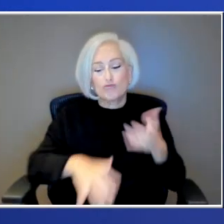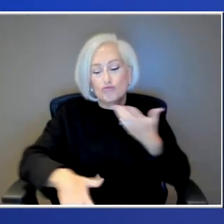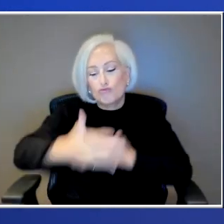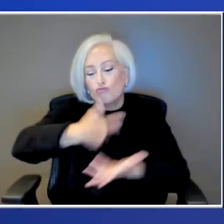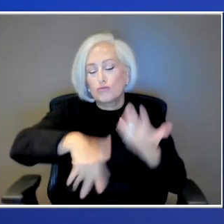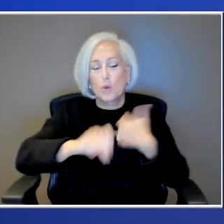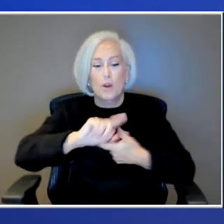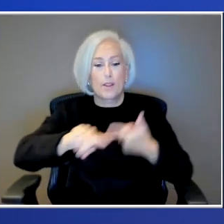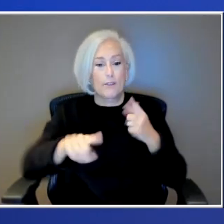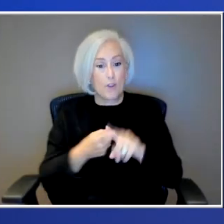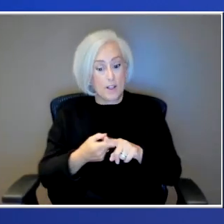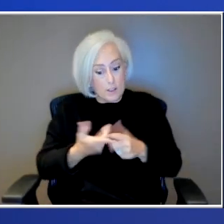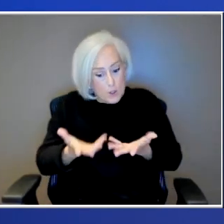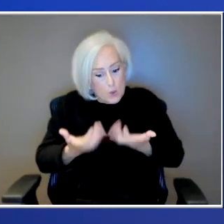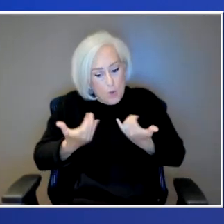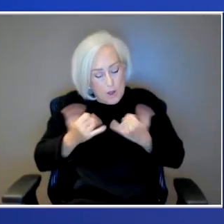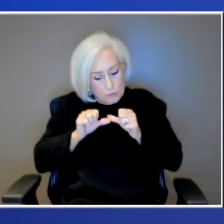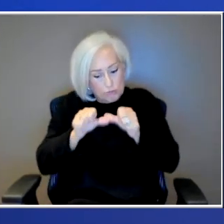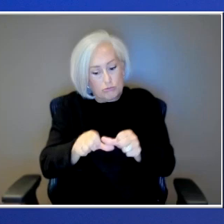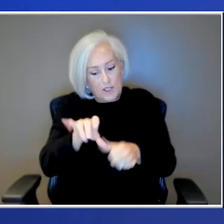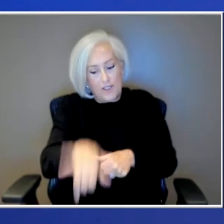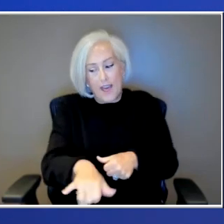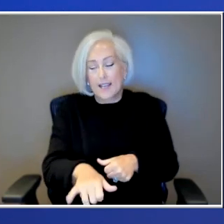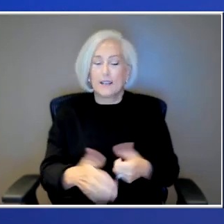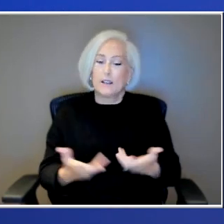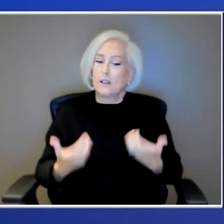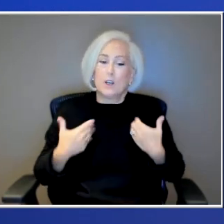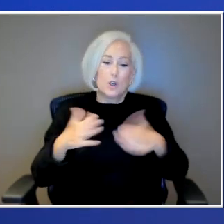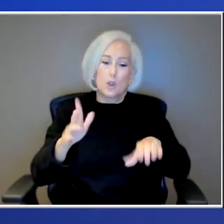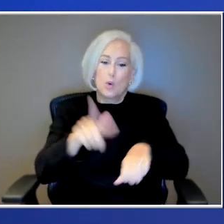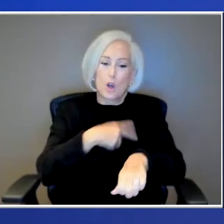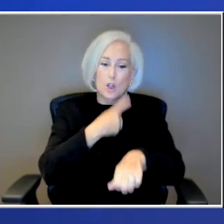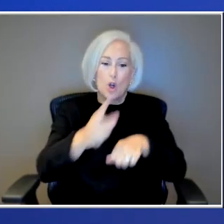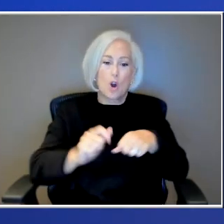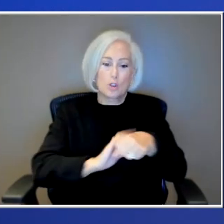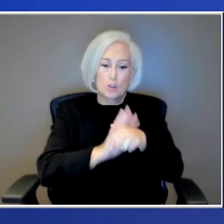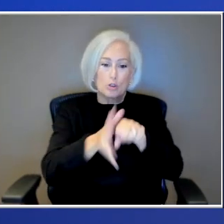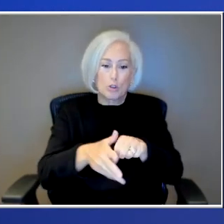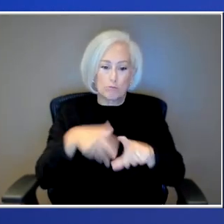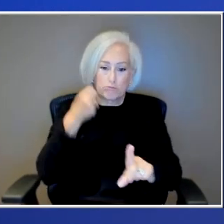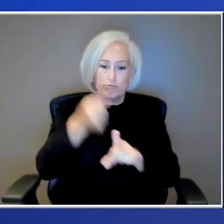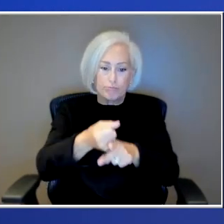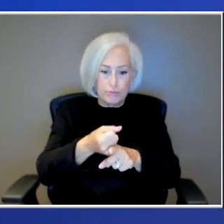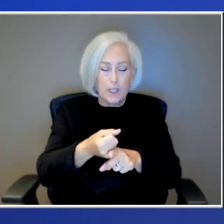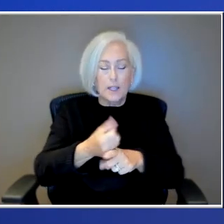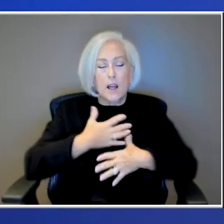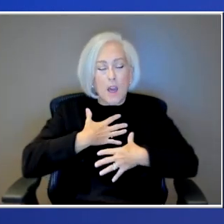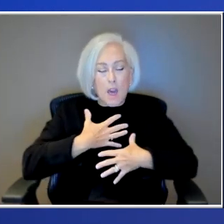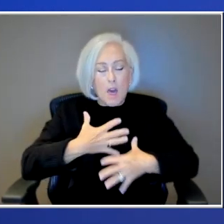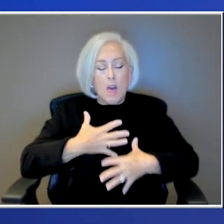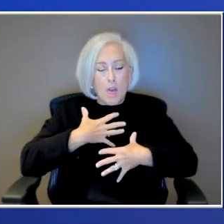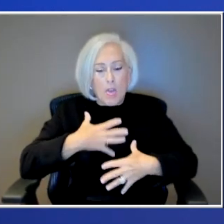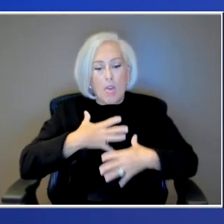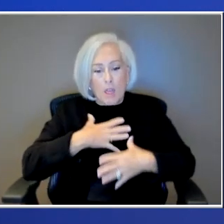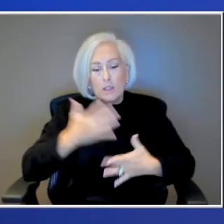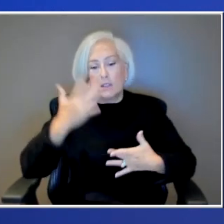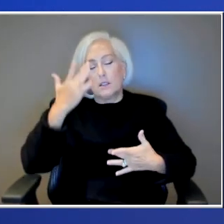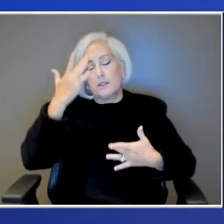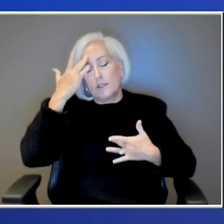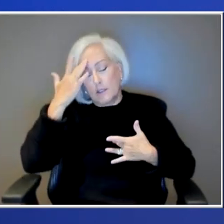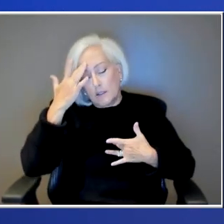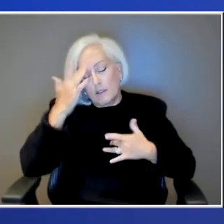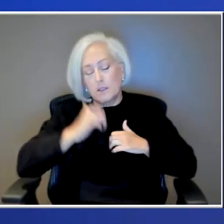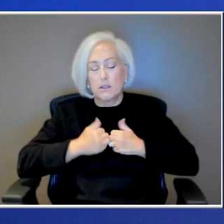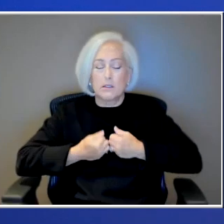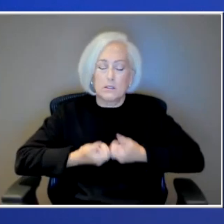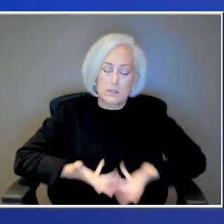their chance of having those long-term symptoms of the fatigue, the shortness of breath, any of those things that may occur, I think that's well